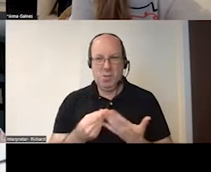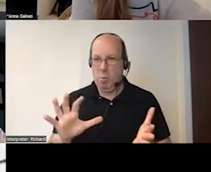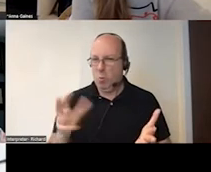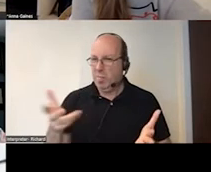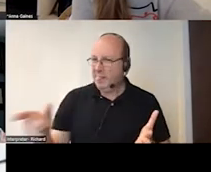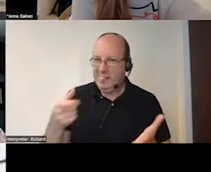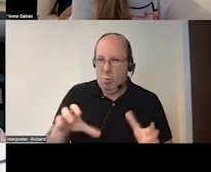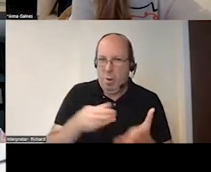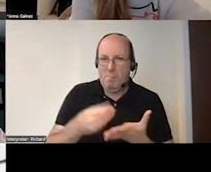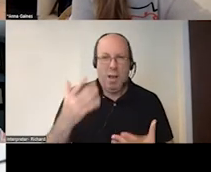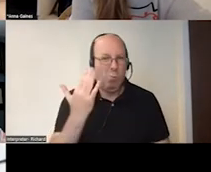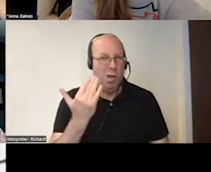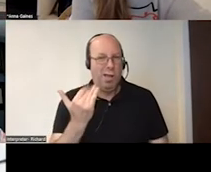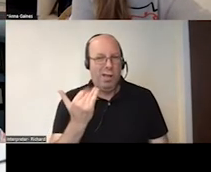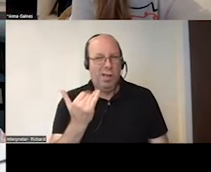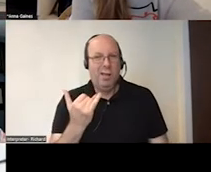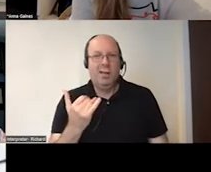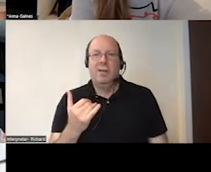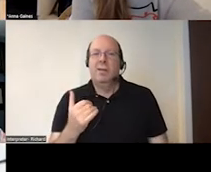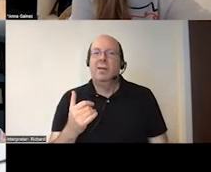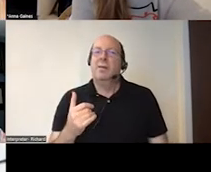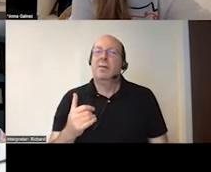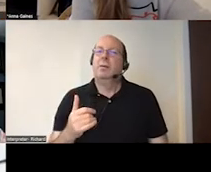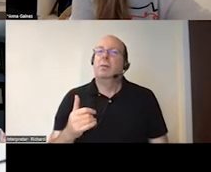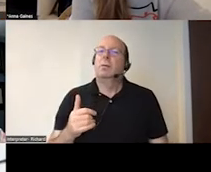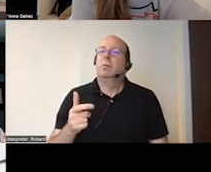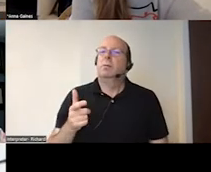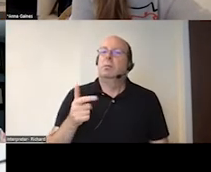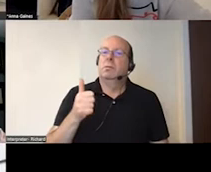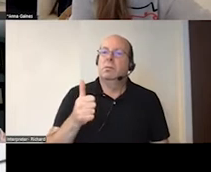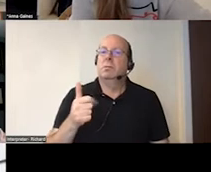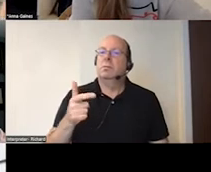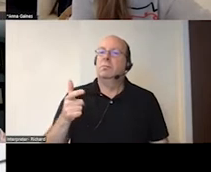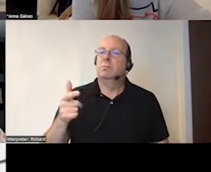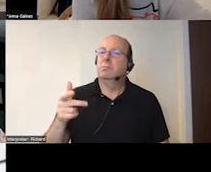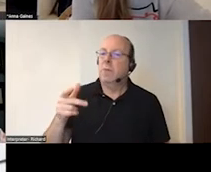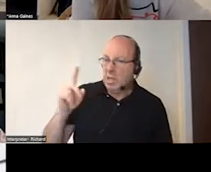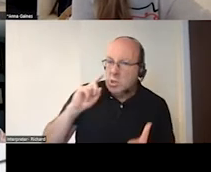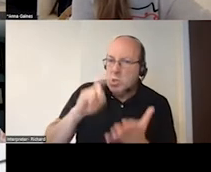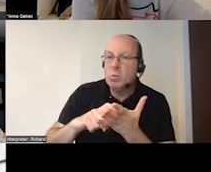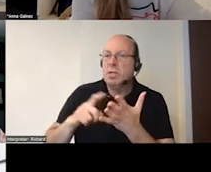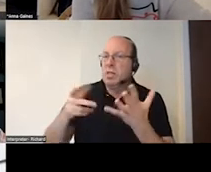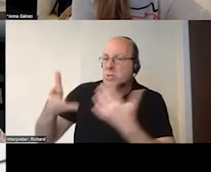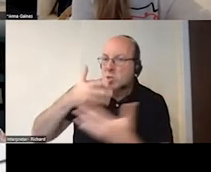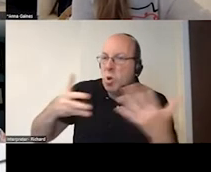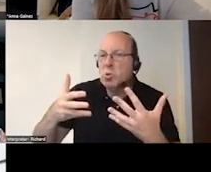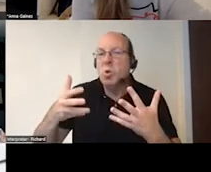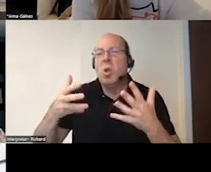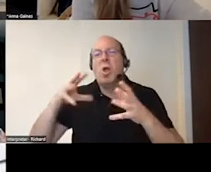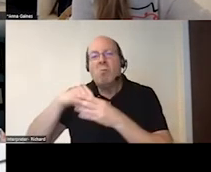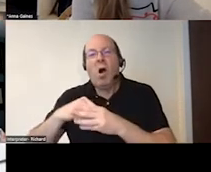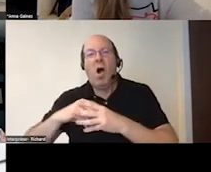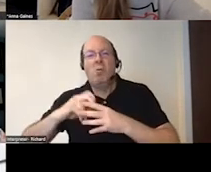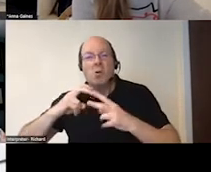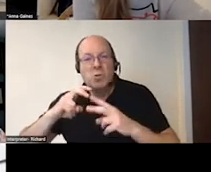know, very social forward, you know, travelers that have lots of friends who are really engaging.